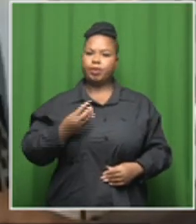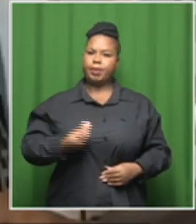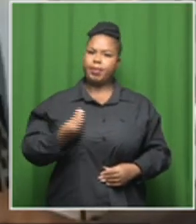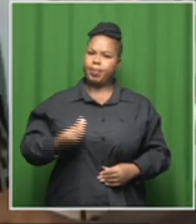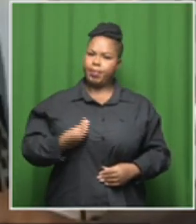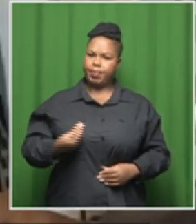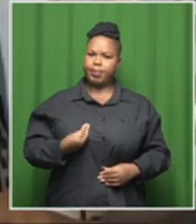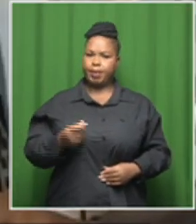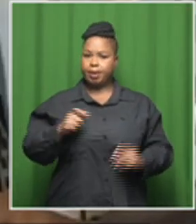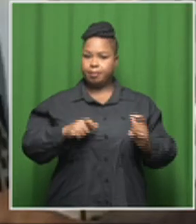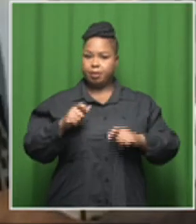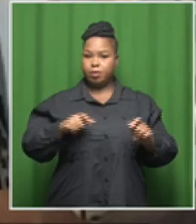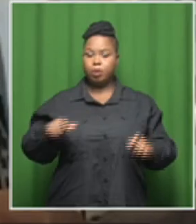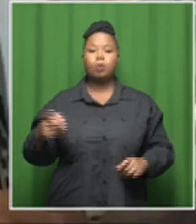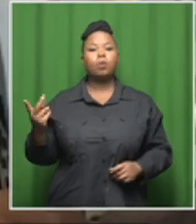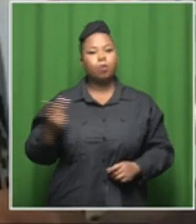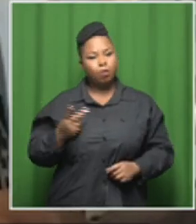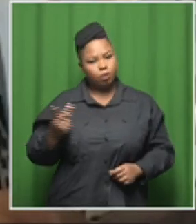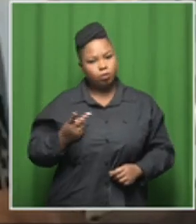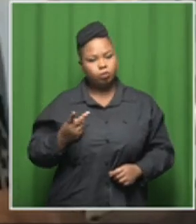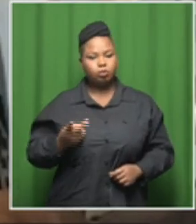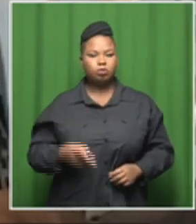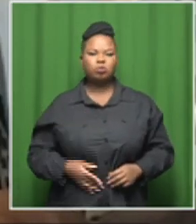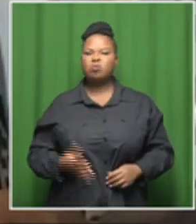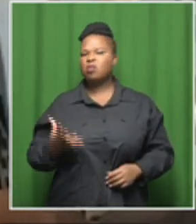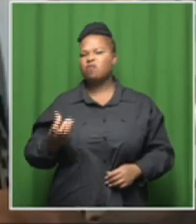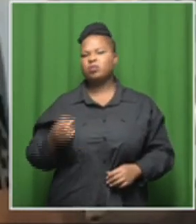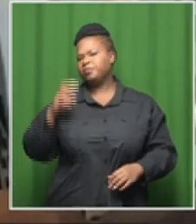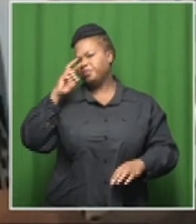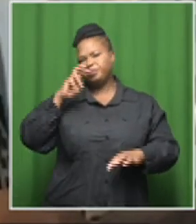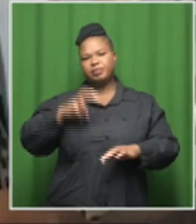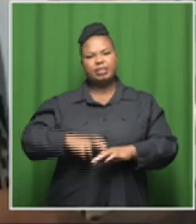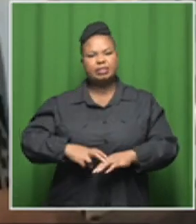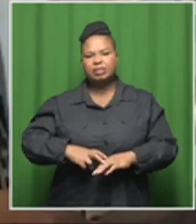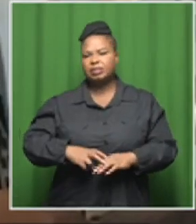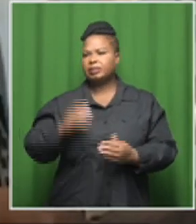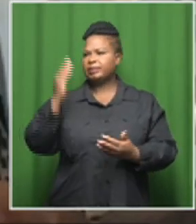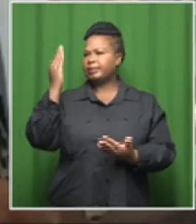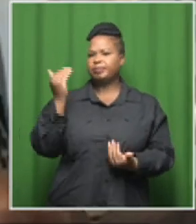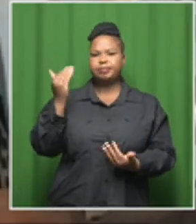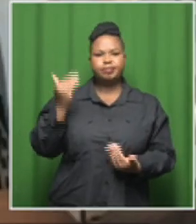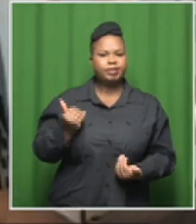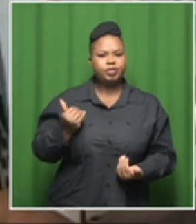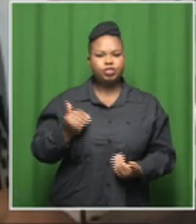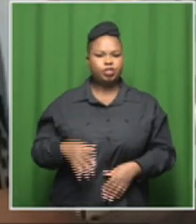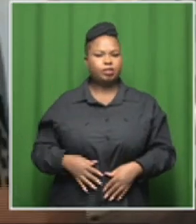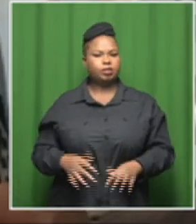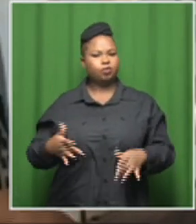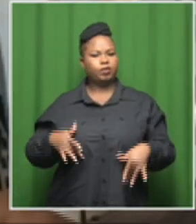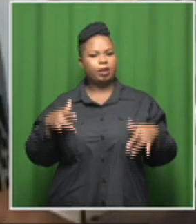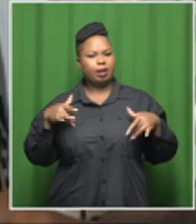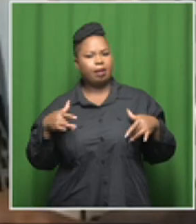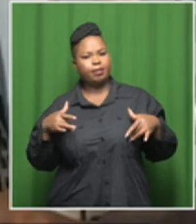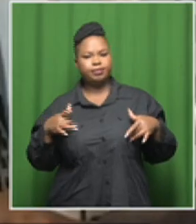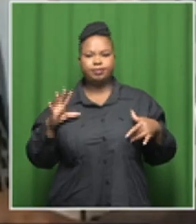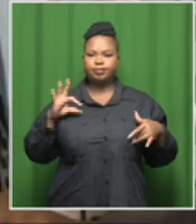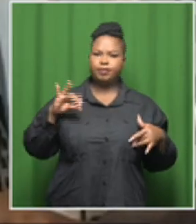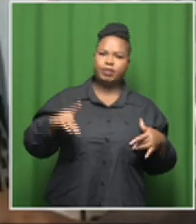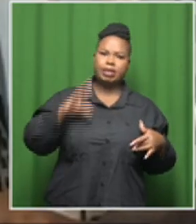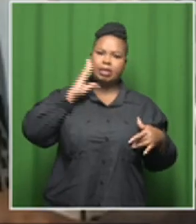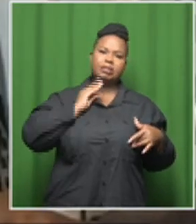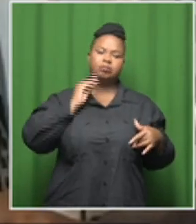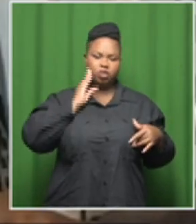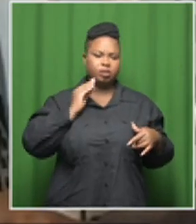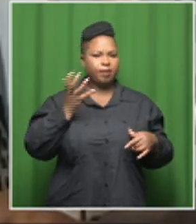people, as you mentioned, they have new needs. They have new expectations of their lives and daily